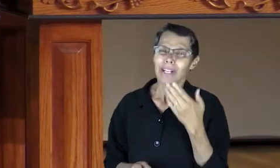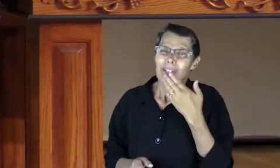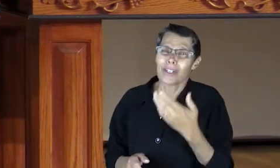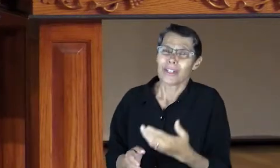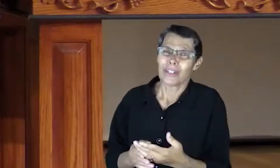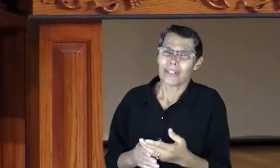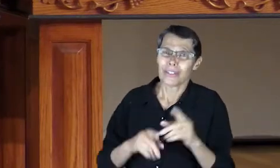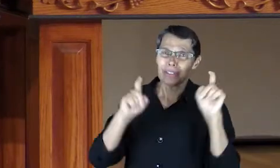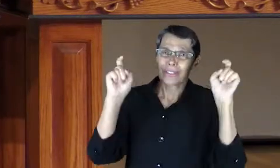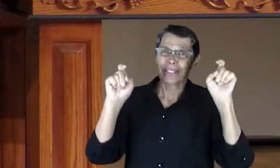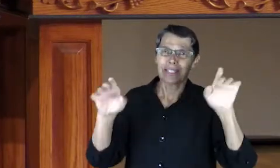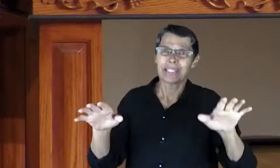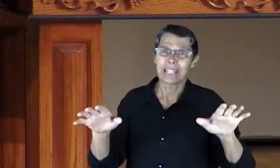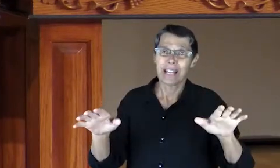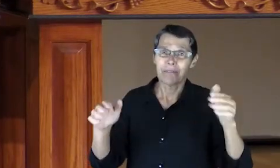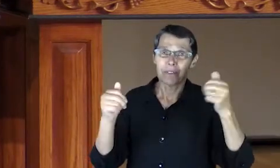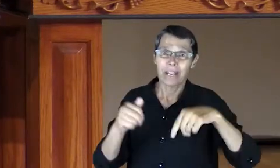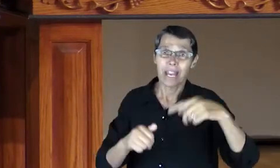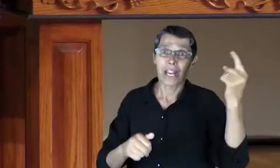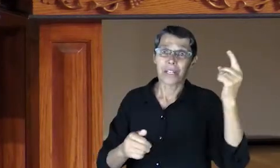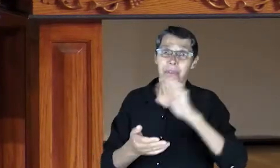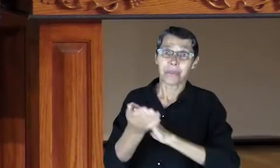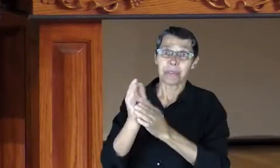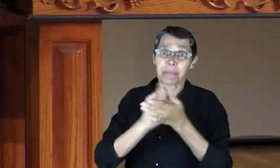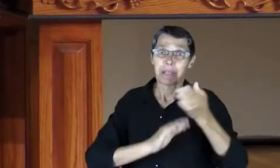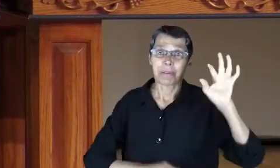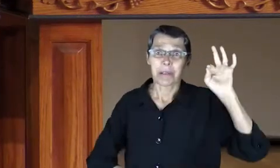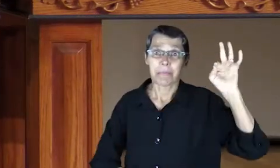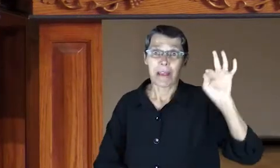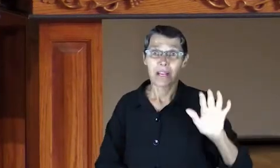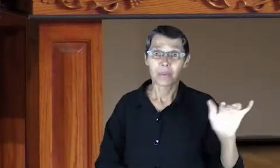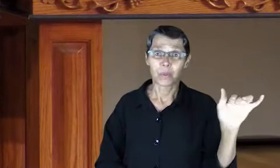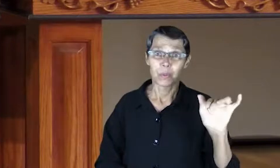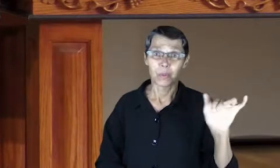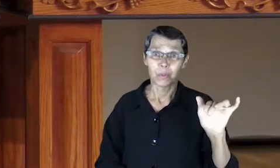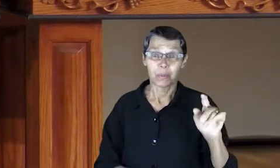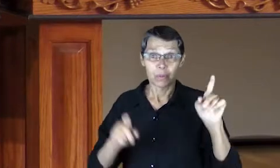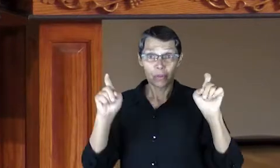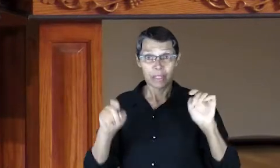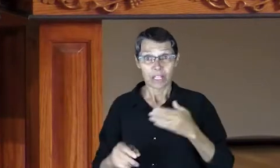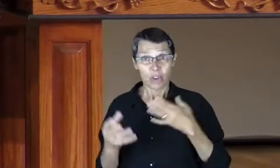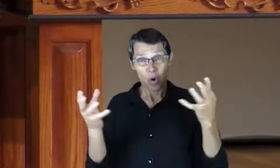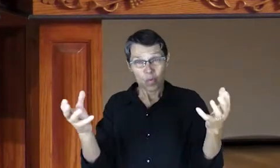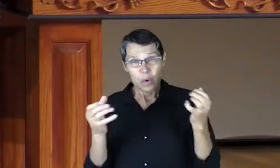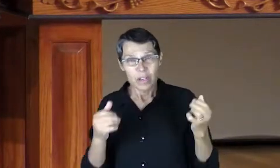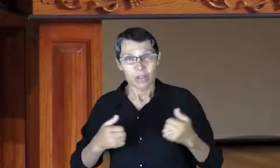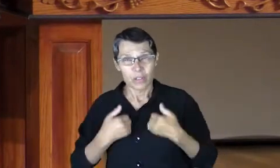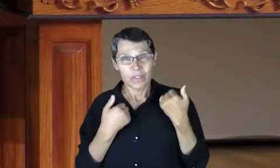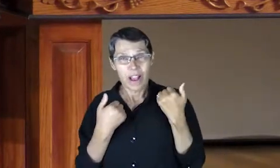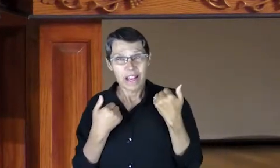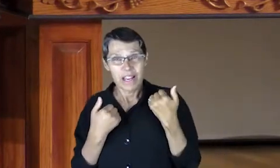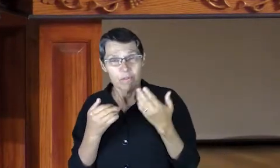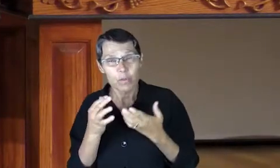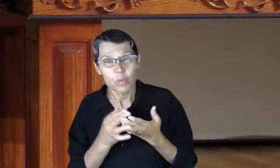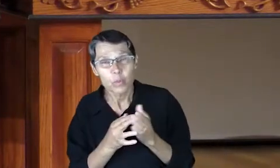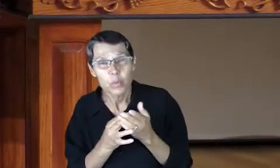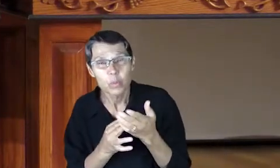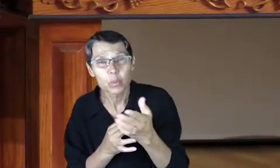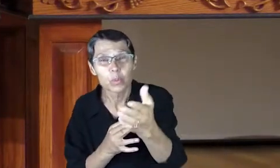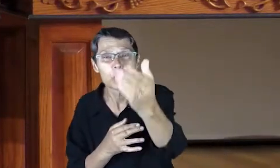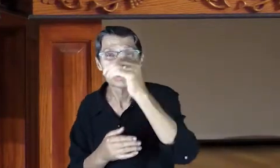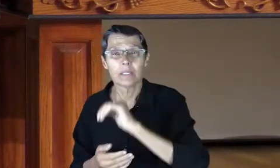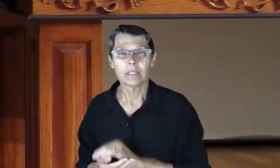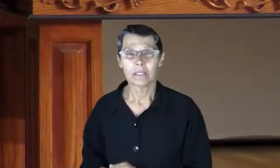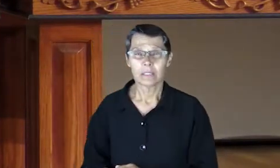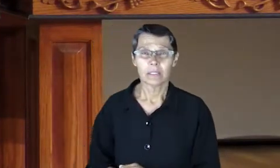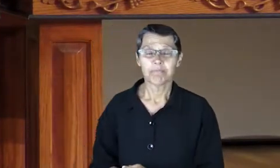a good final exam for people going into the clergy. to test our will to survive difficult